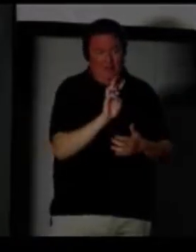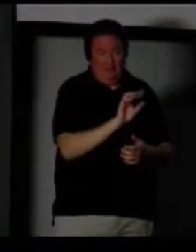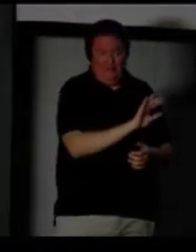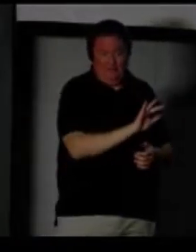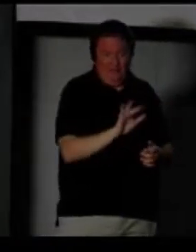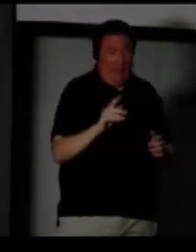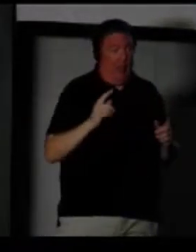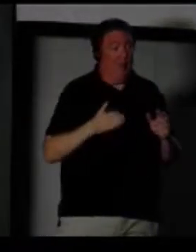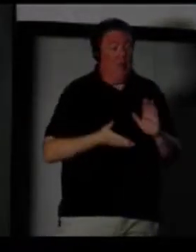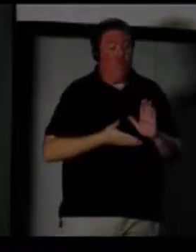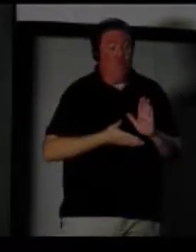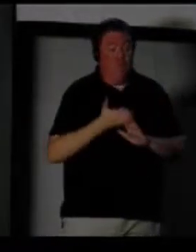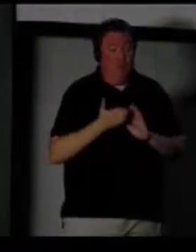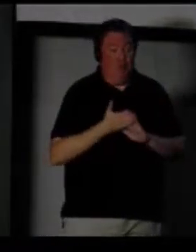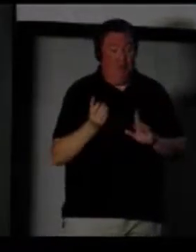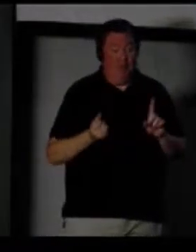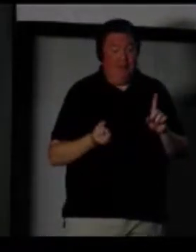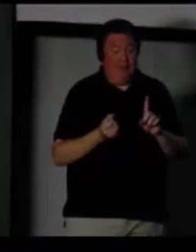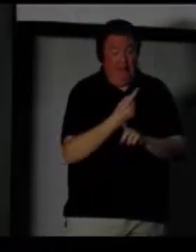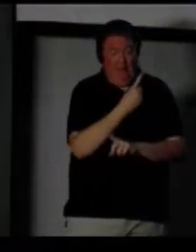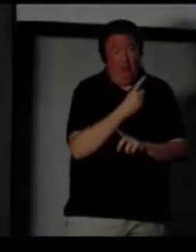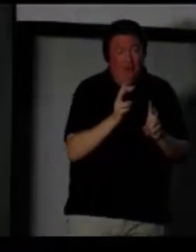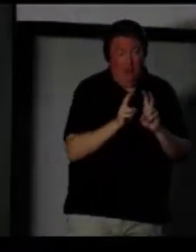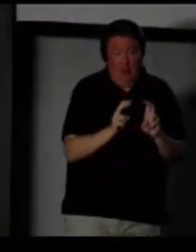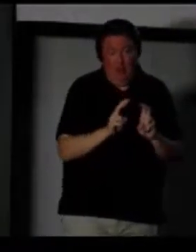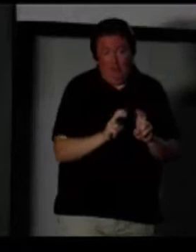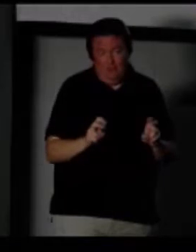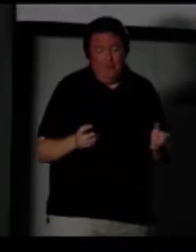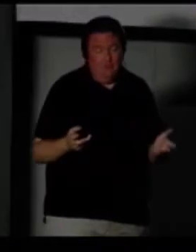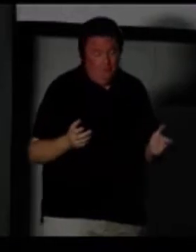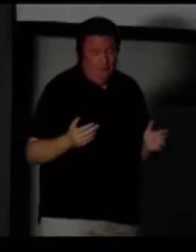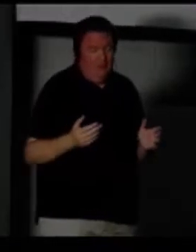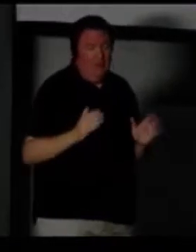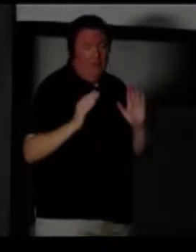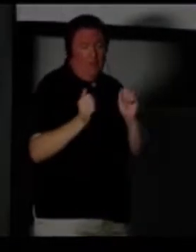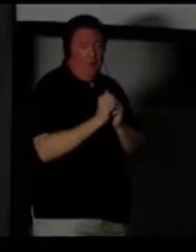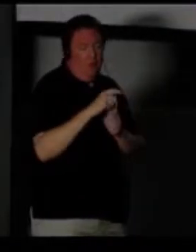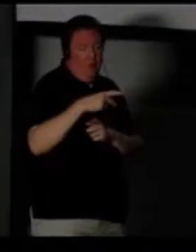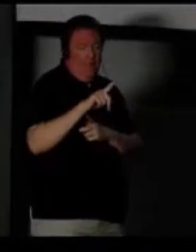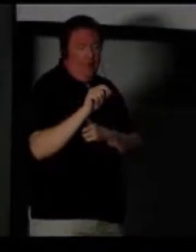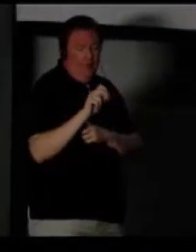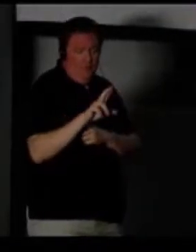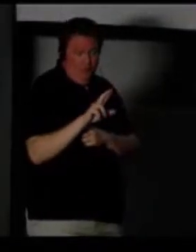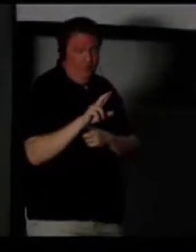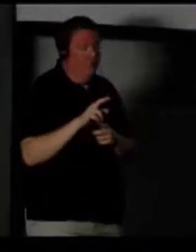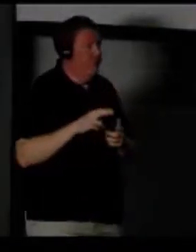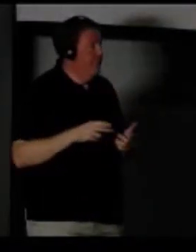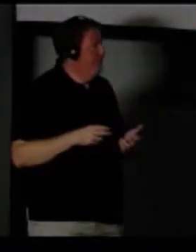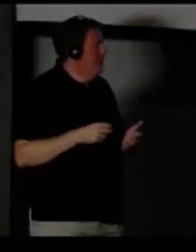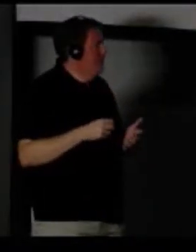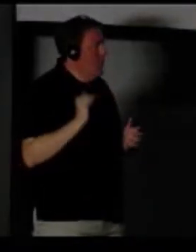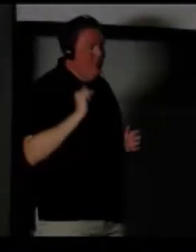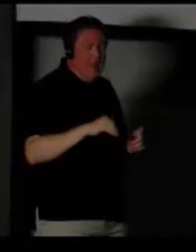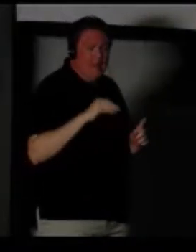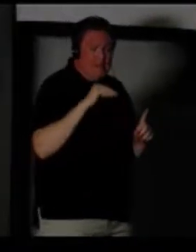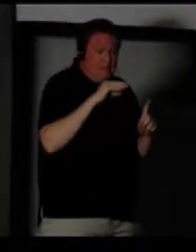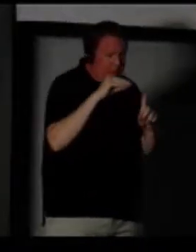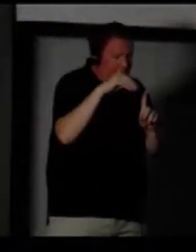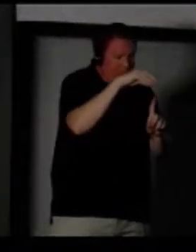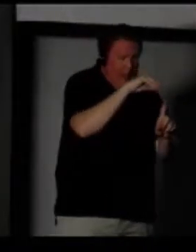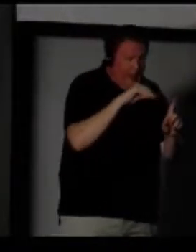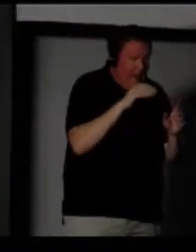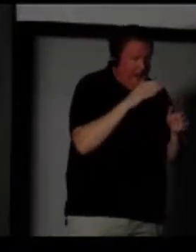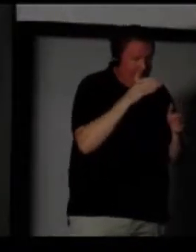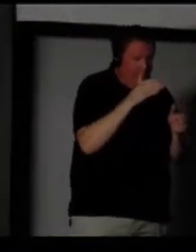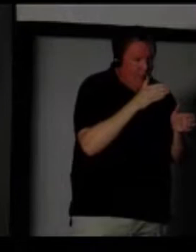one against the plaster master. The scanning process fascinated me as I came to see the